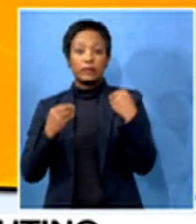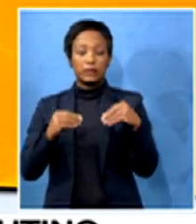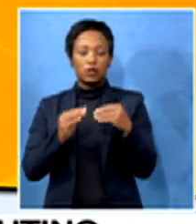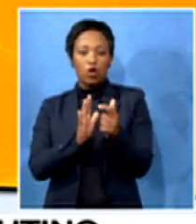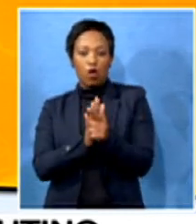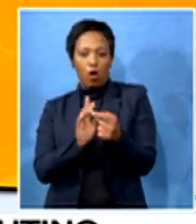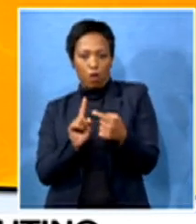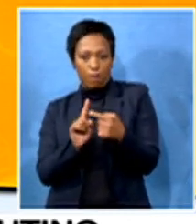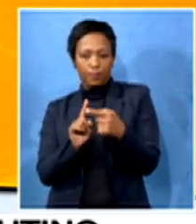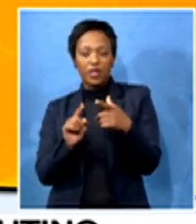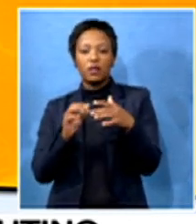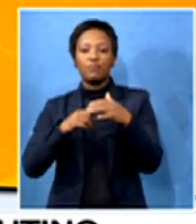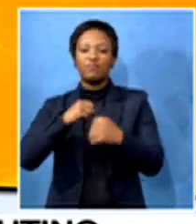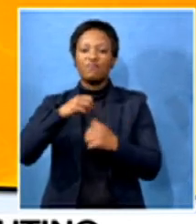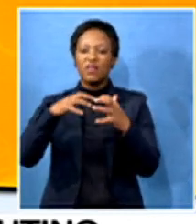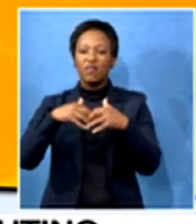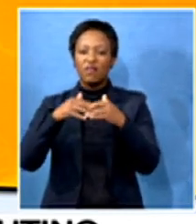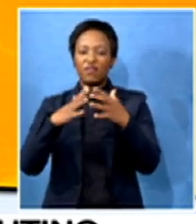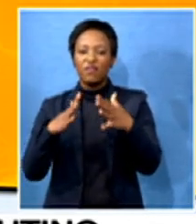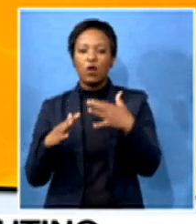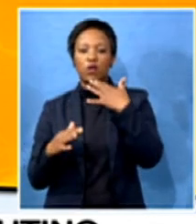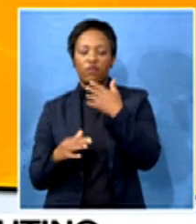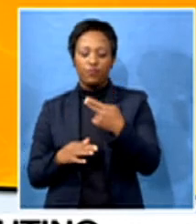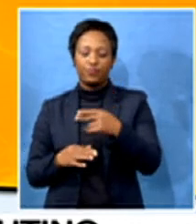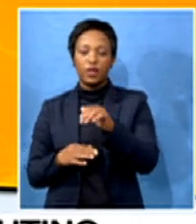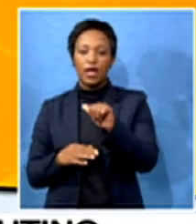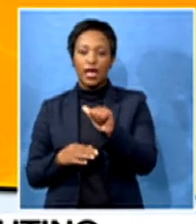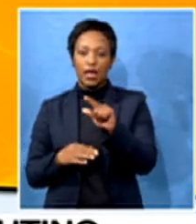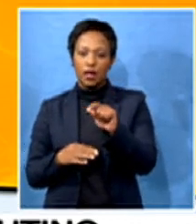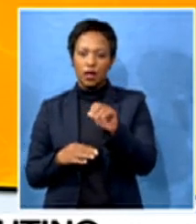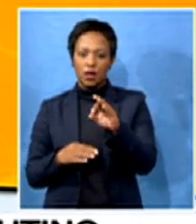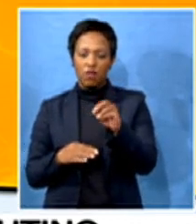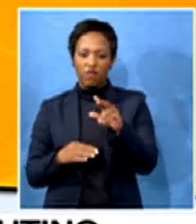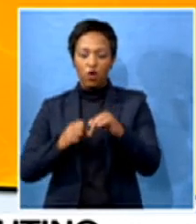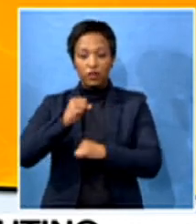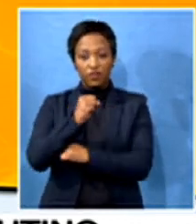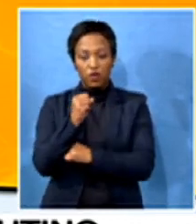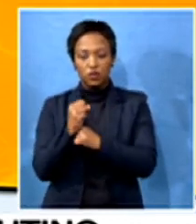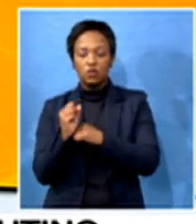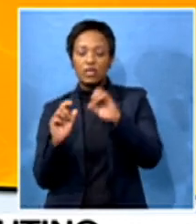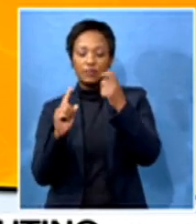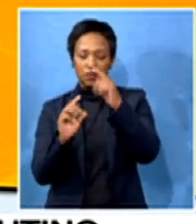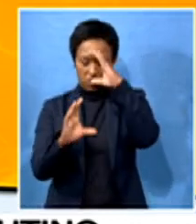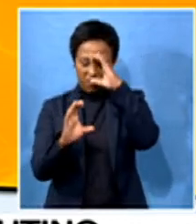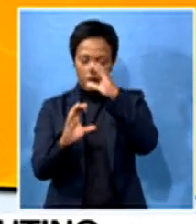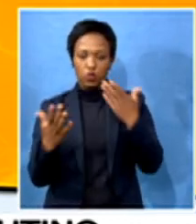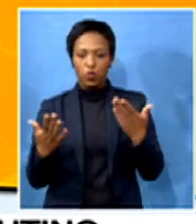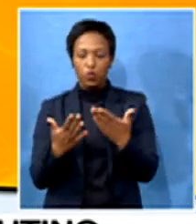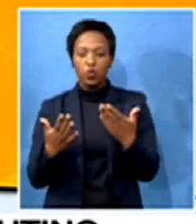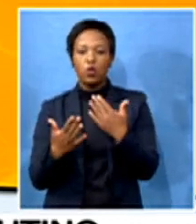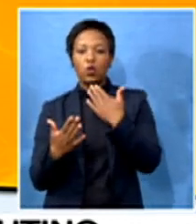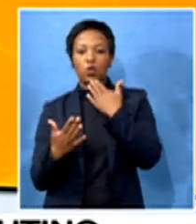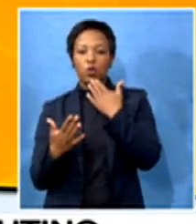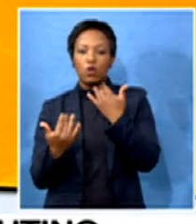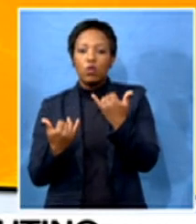And she's the founder of Headfort Foundation, which is a non-profit practice with a special focus on the